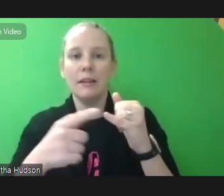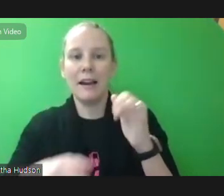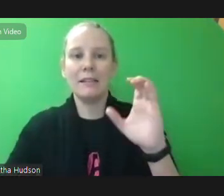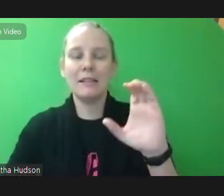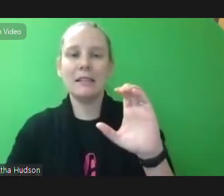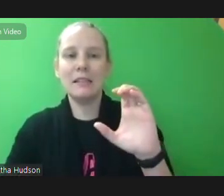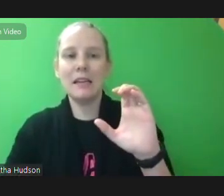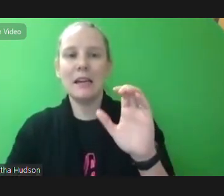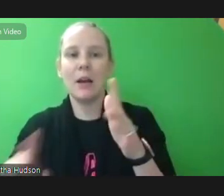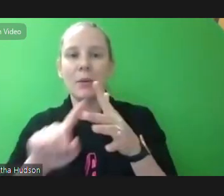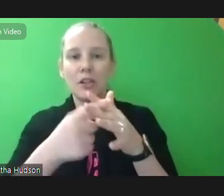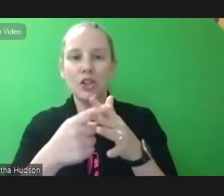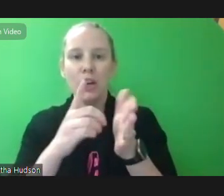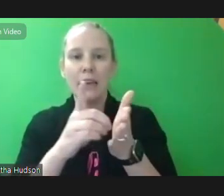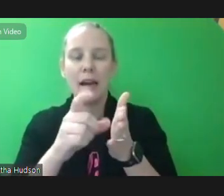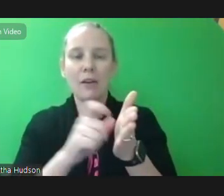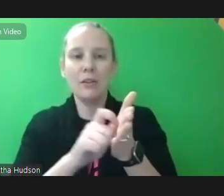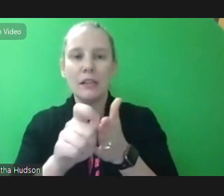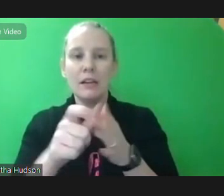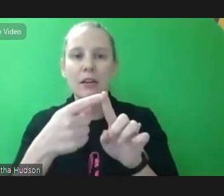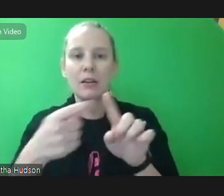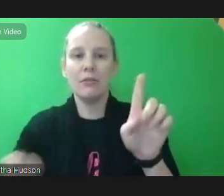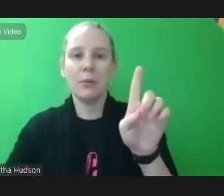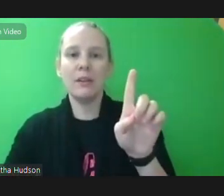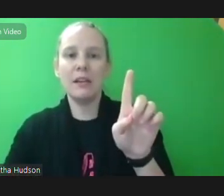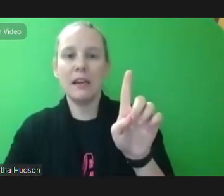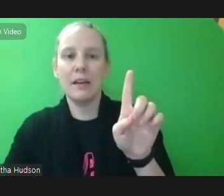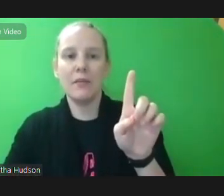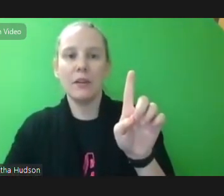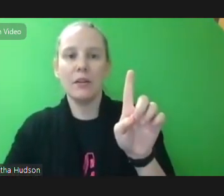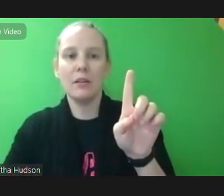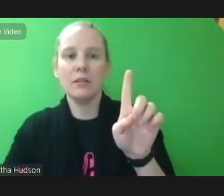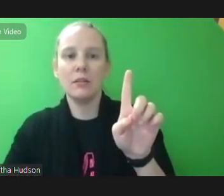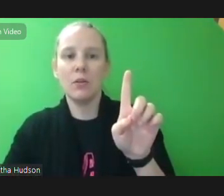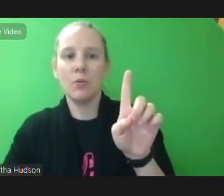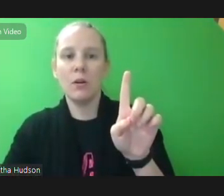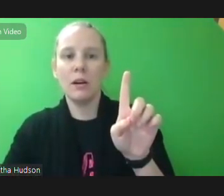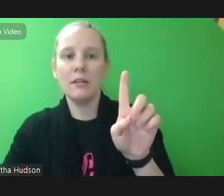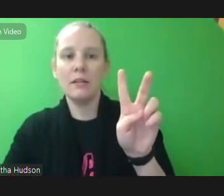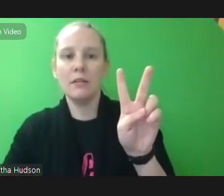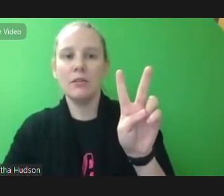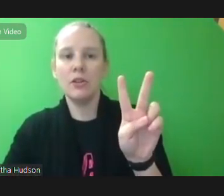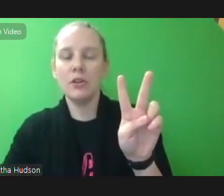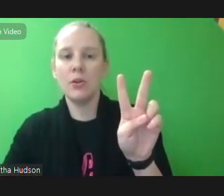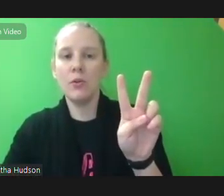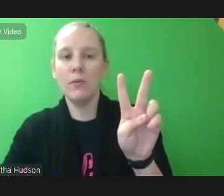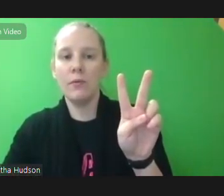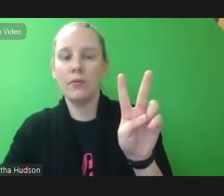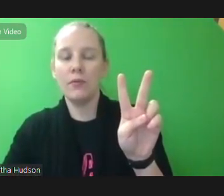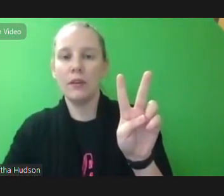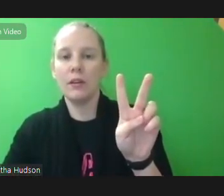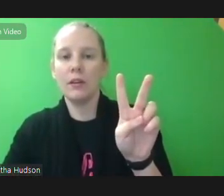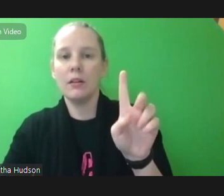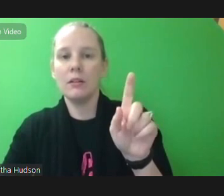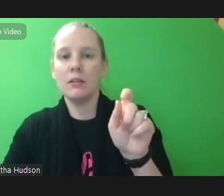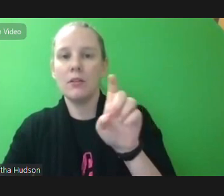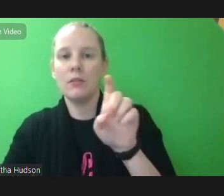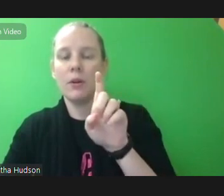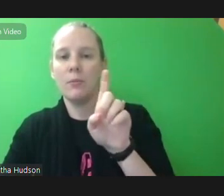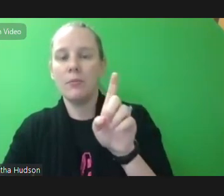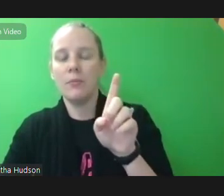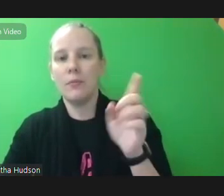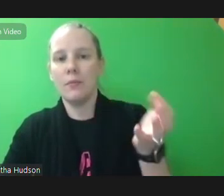And last is C. I'm going to start counting from D. So 1, 2.